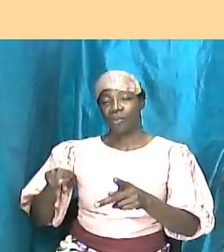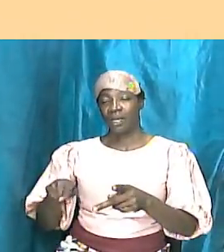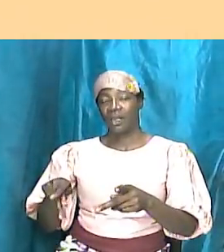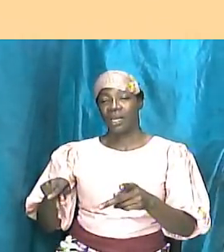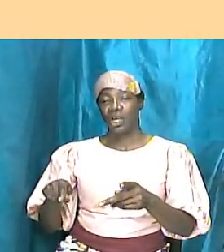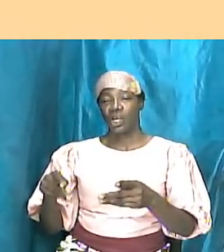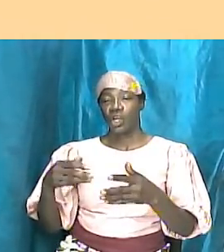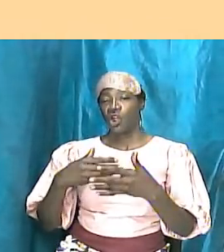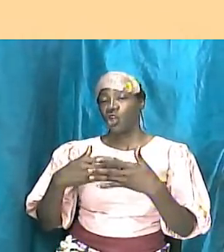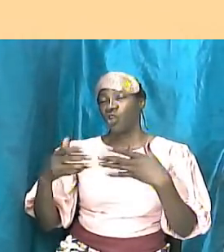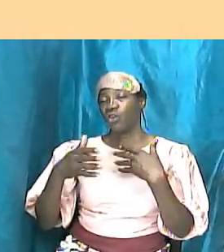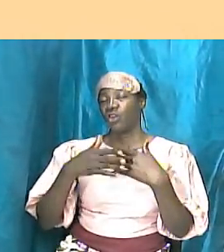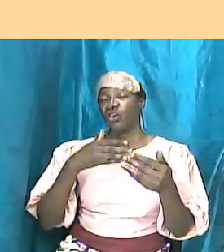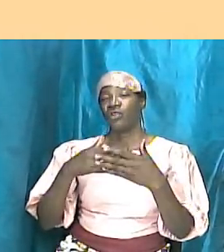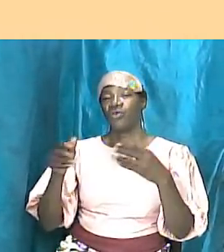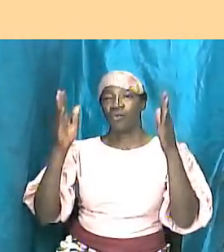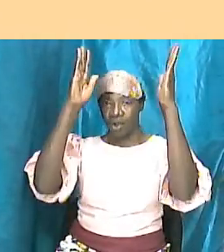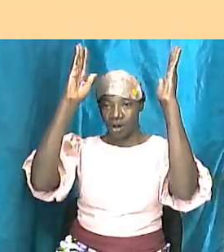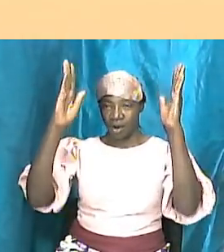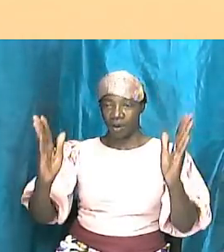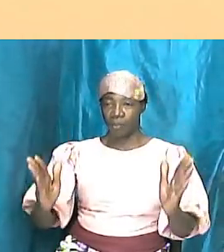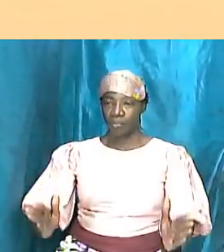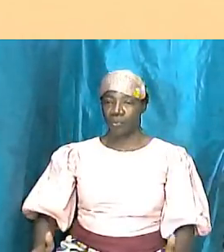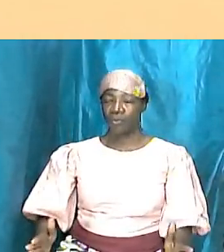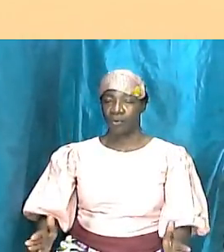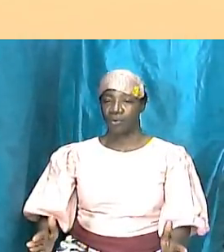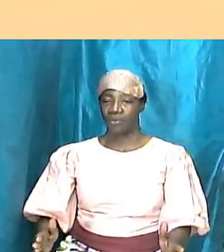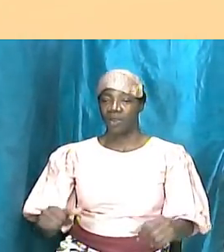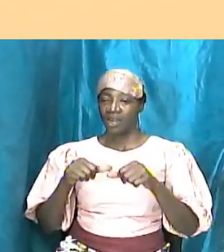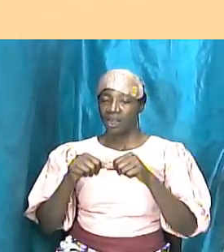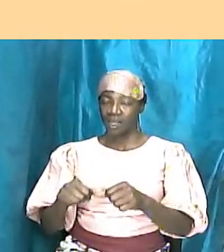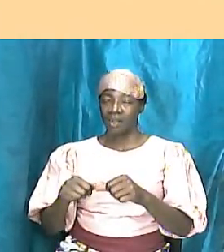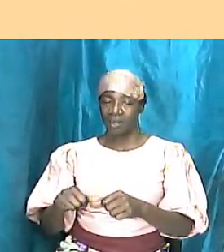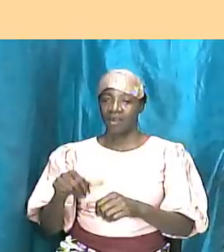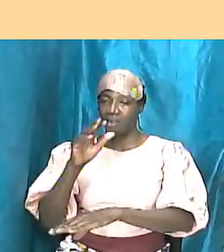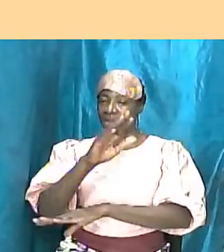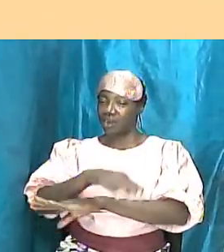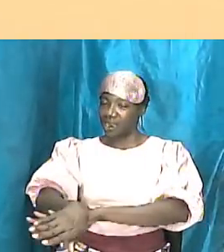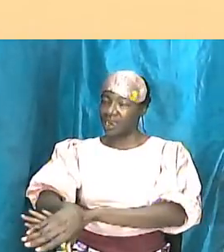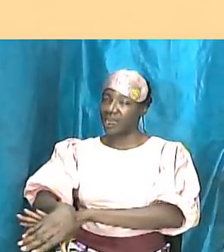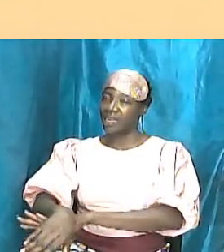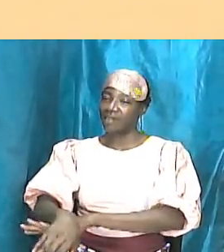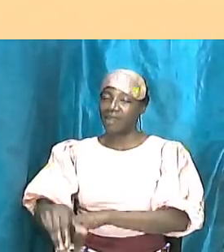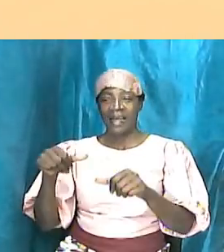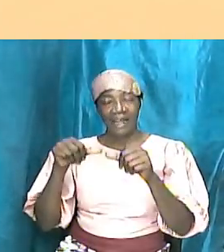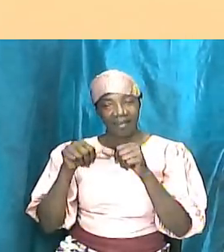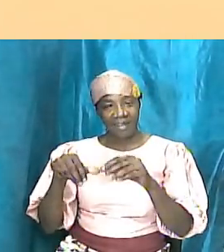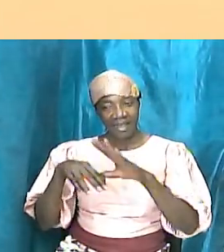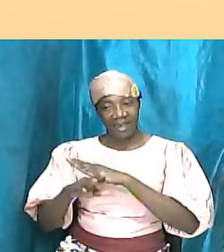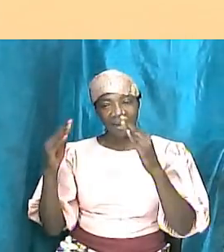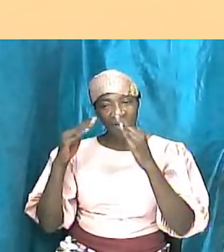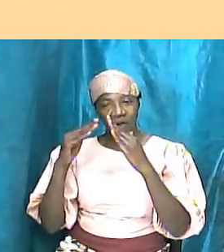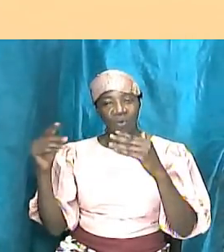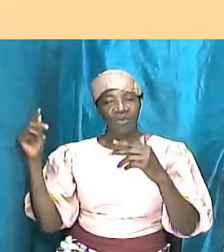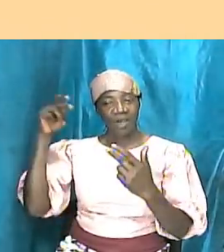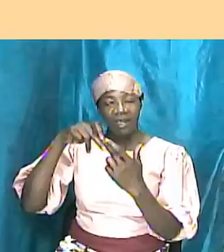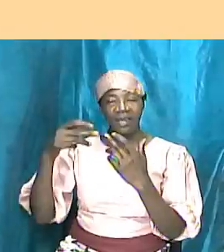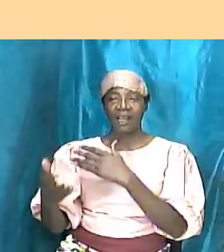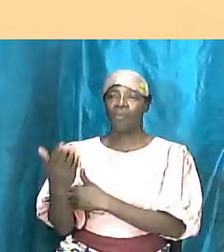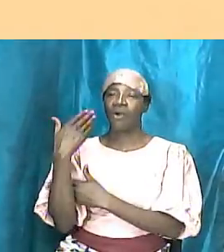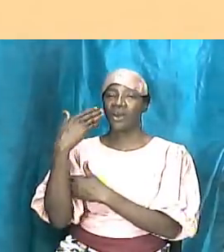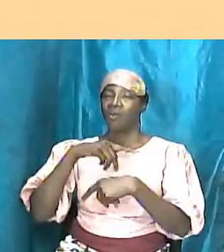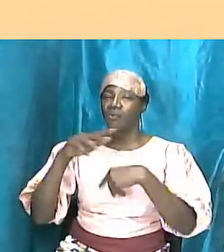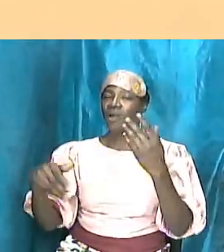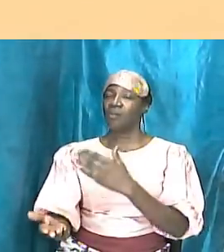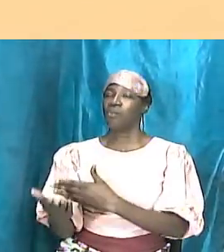doorpost. And that work continued throughout the night when the death angel was passing through, and they were to remain in their house until morning. And when morning